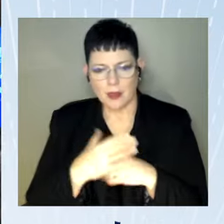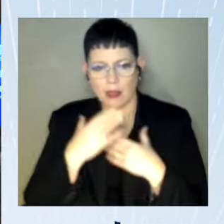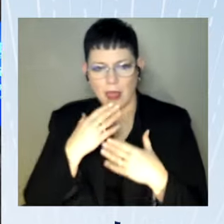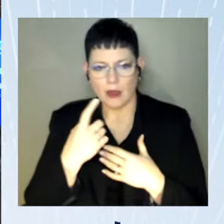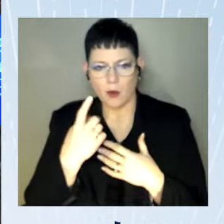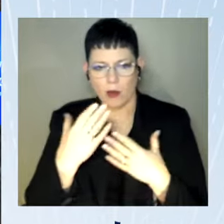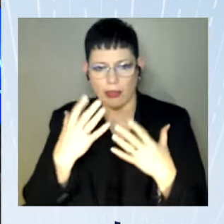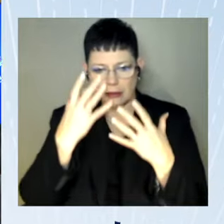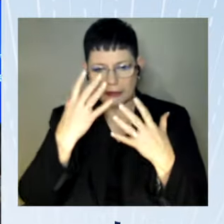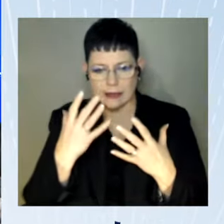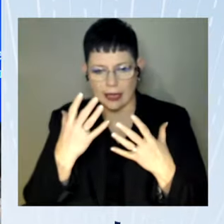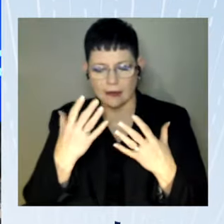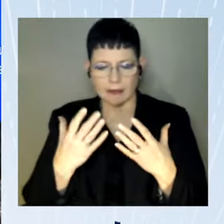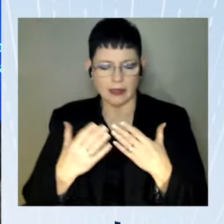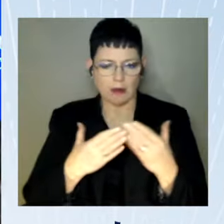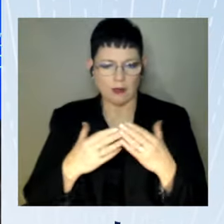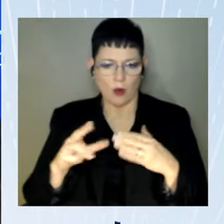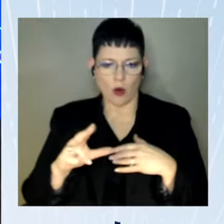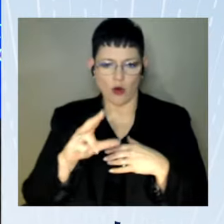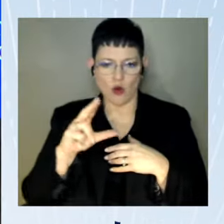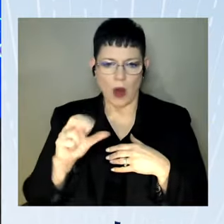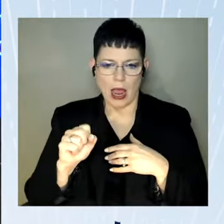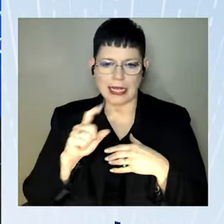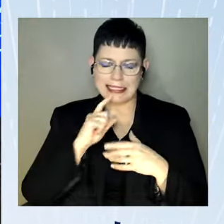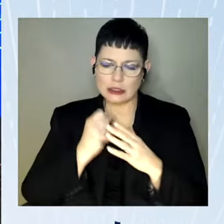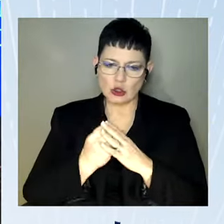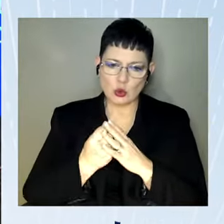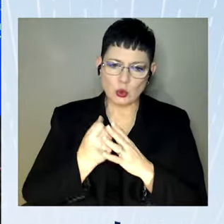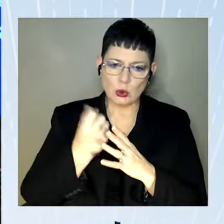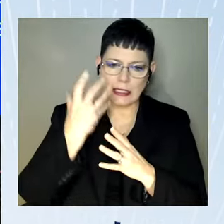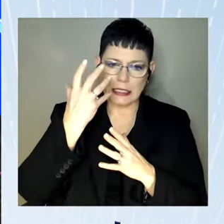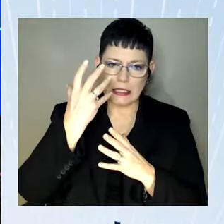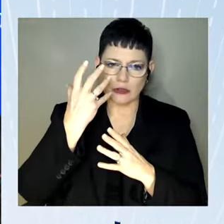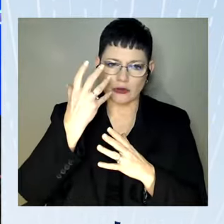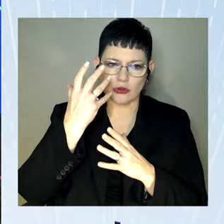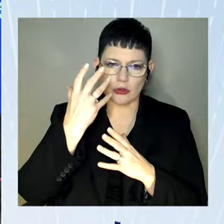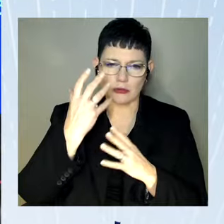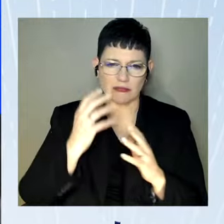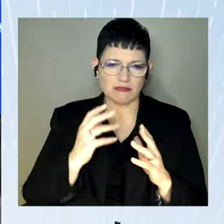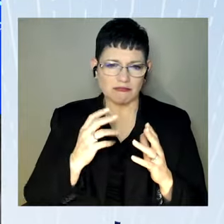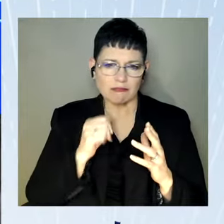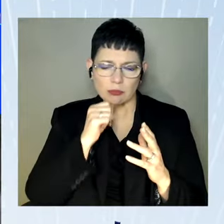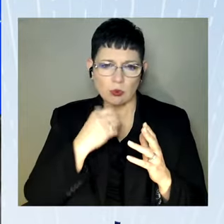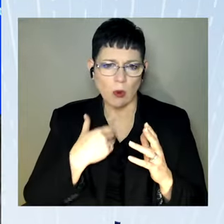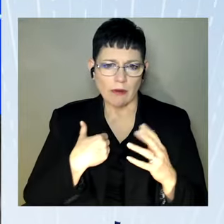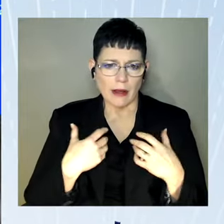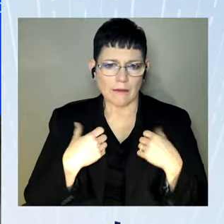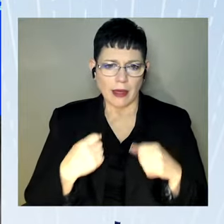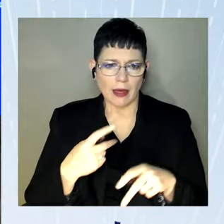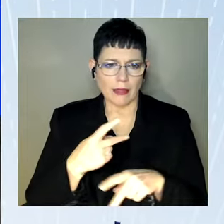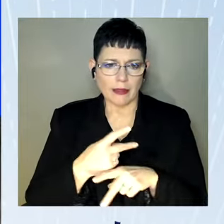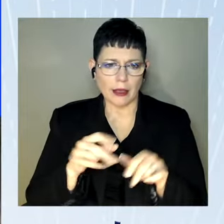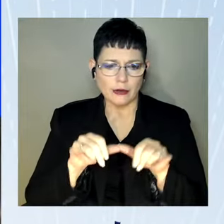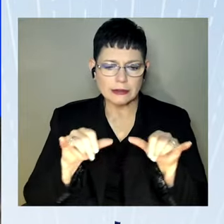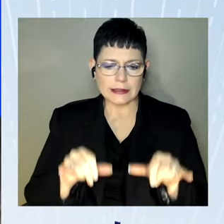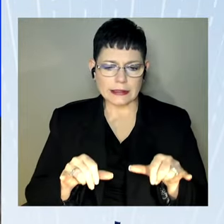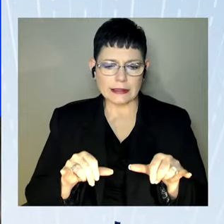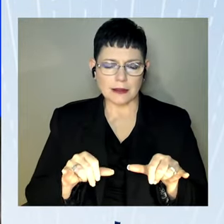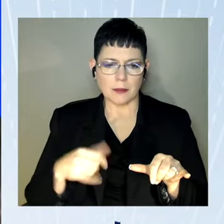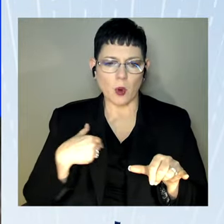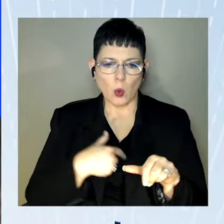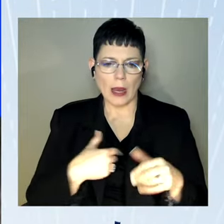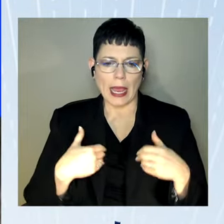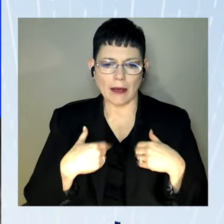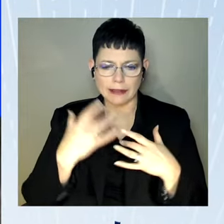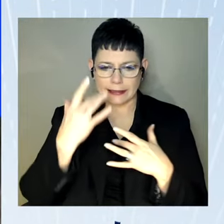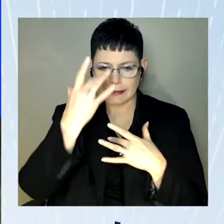richest countries in the world, we don't have a healthcare system. We have a sick care system. And many people